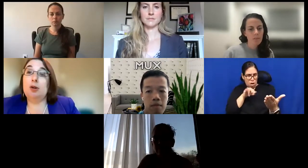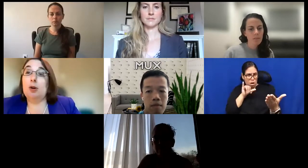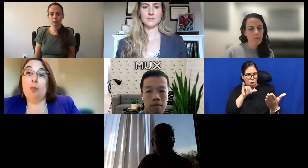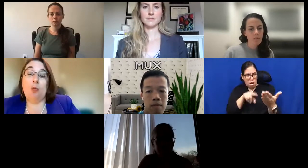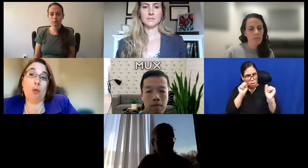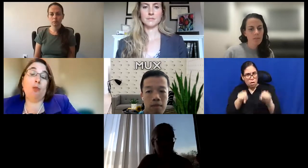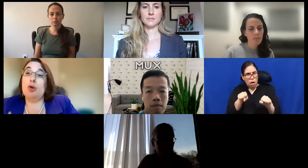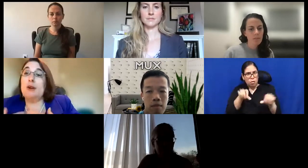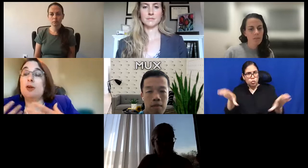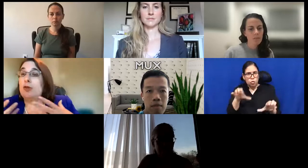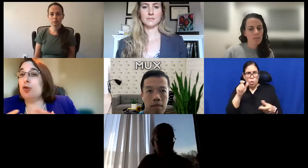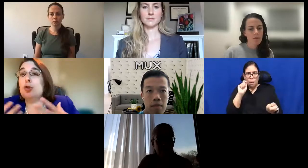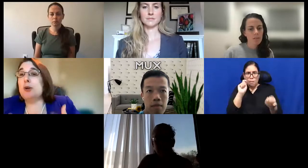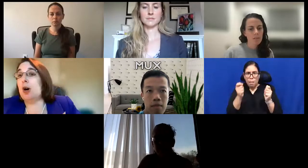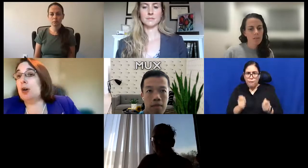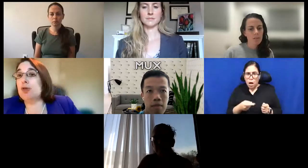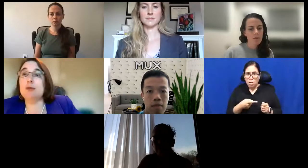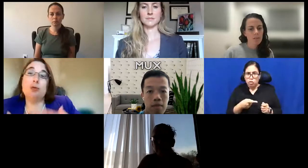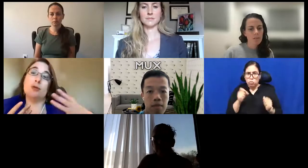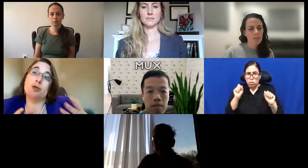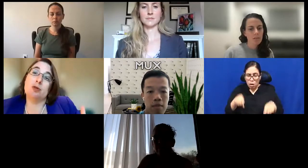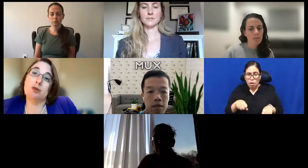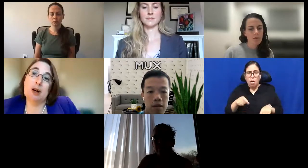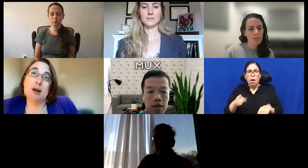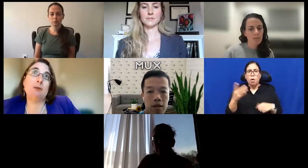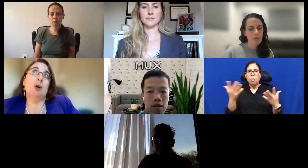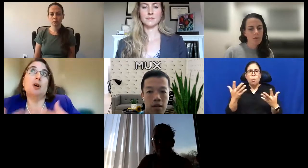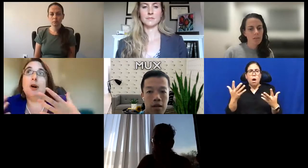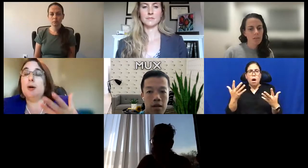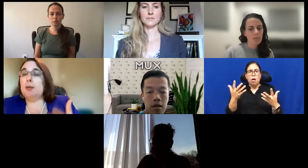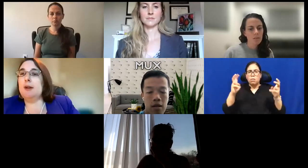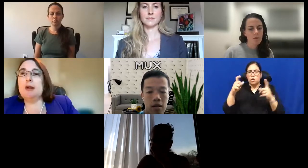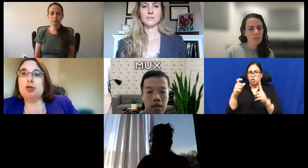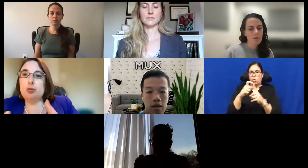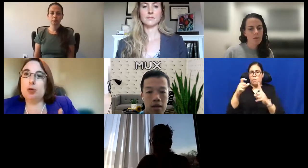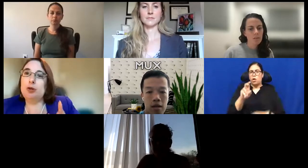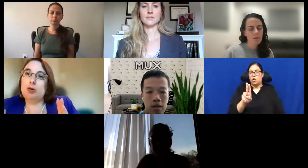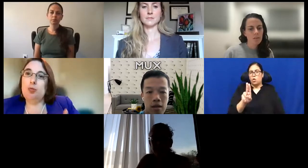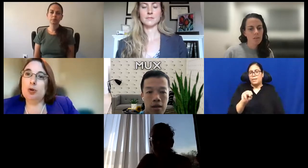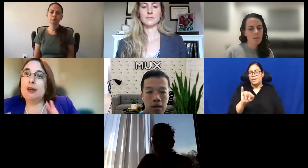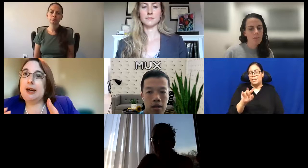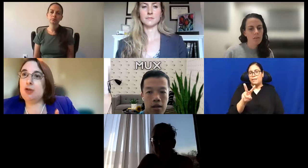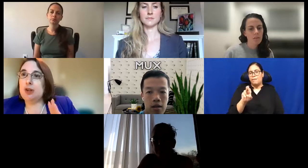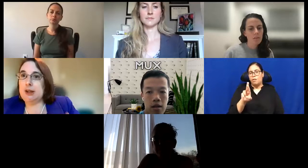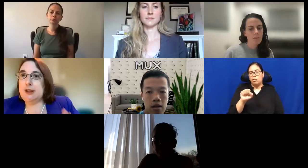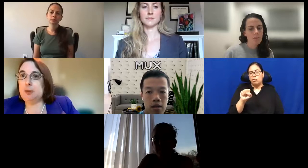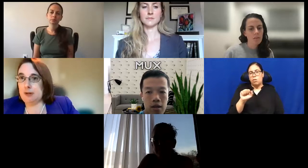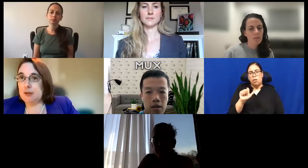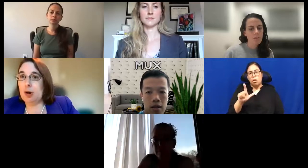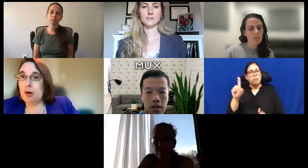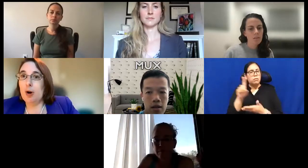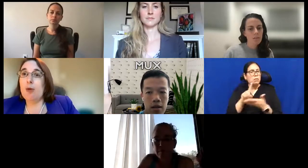what, learning the terminology of universal design, and just really, really